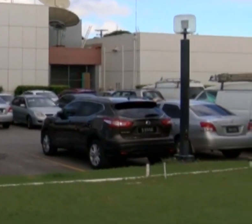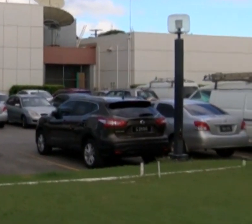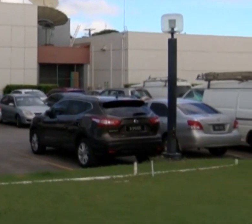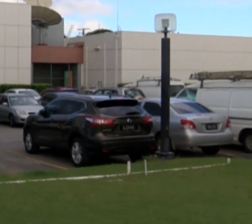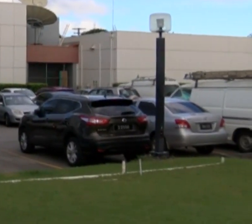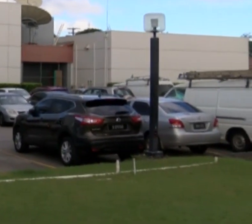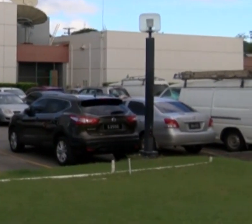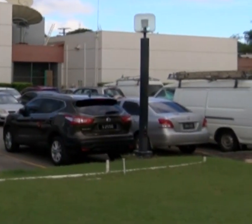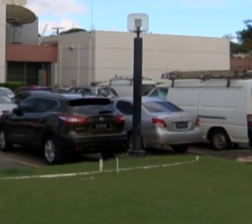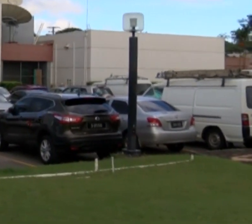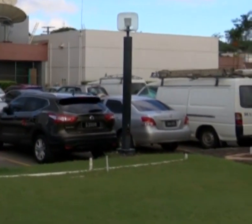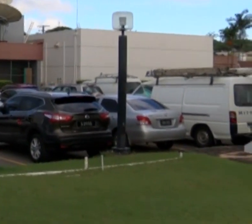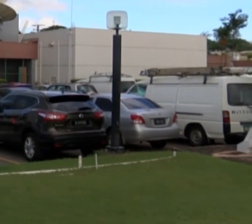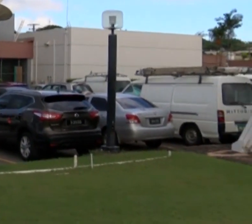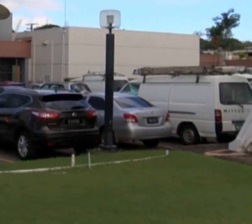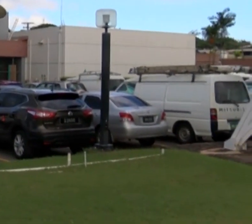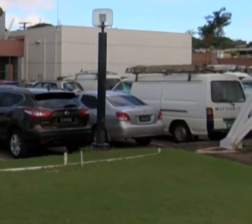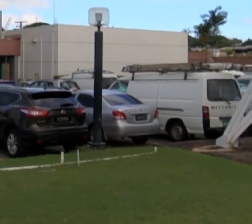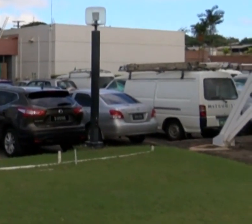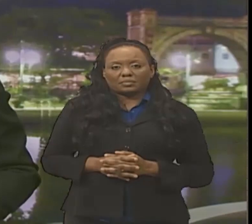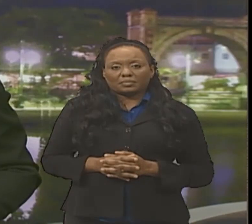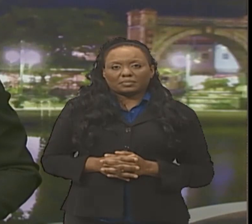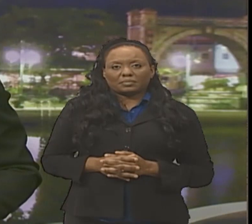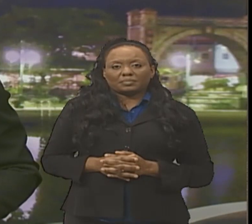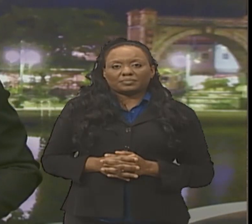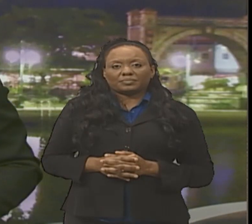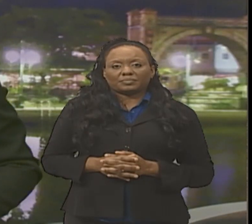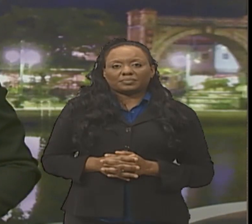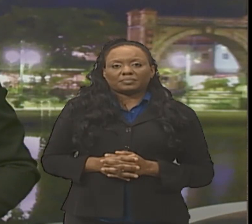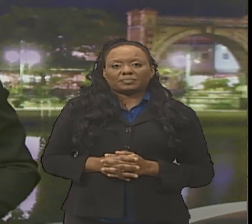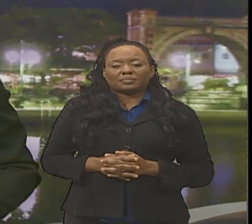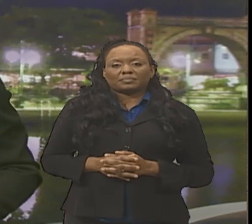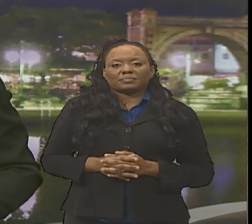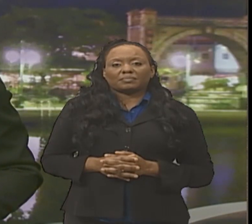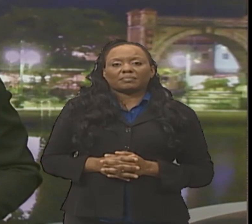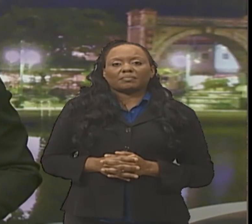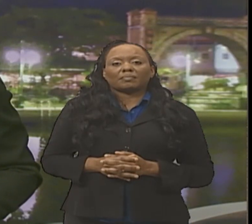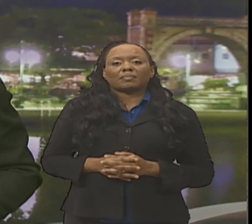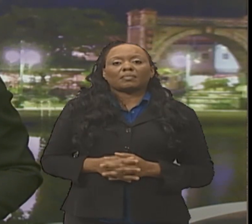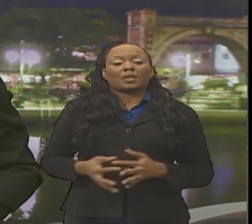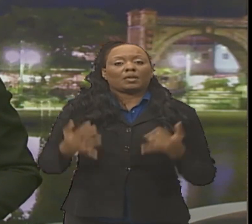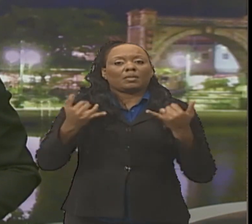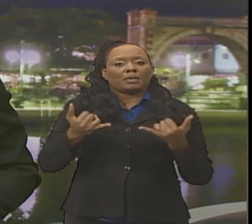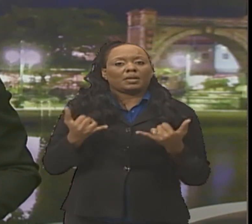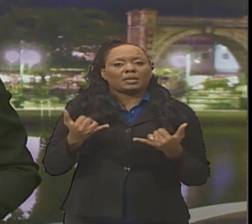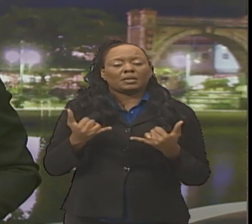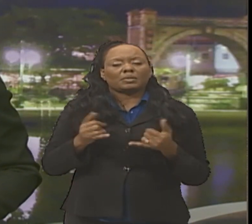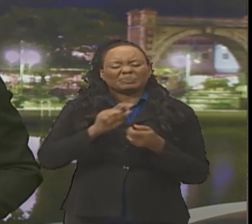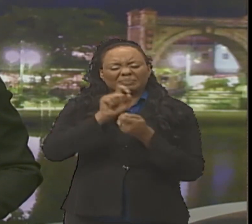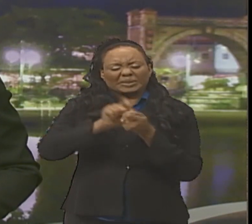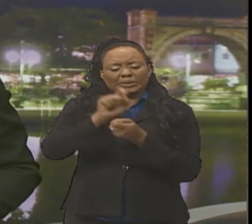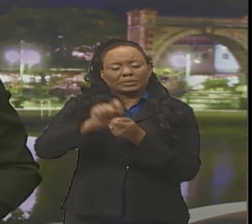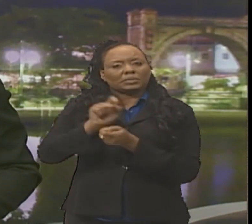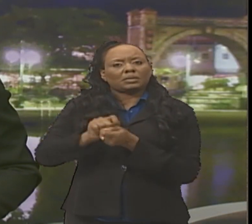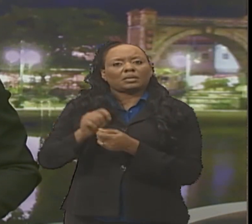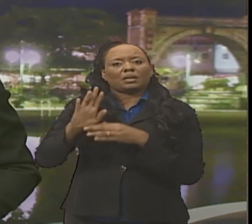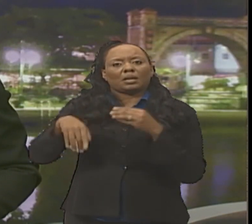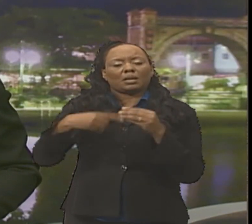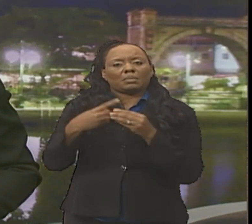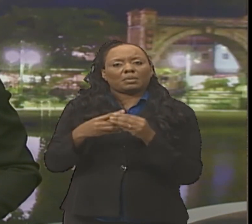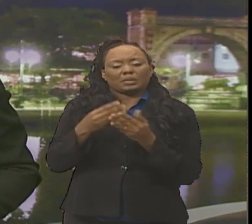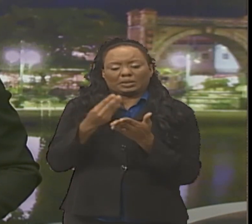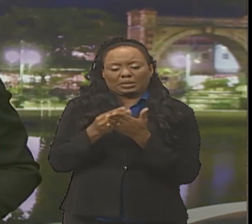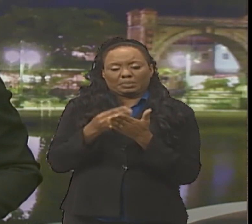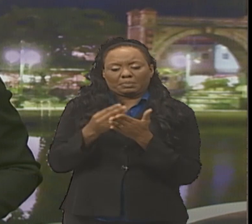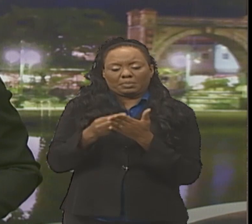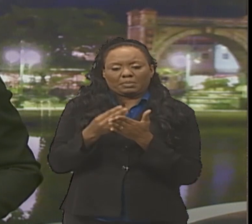them generally of the pending restructuring. However, the actual specifics of the separation were discussed at this